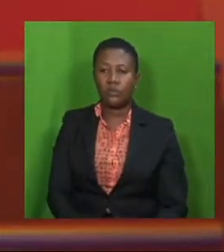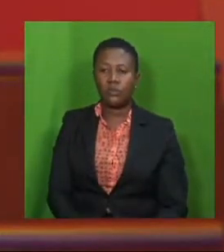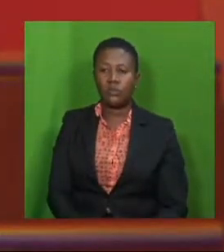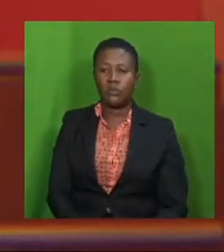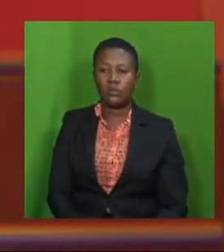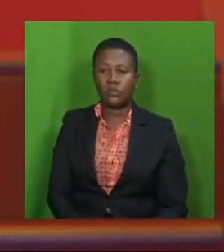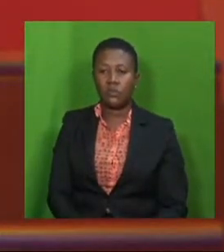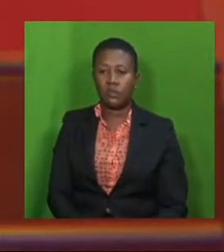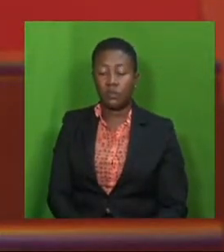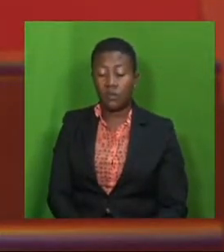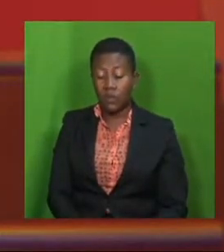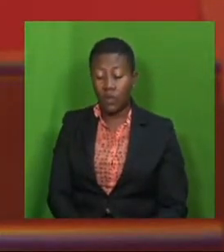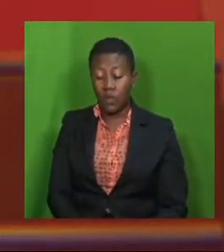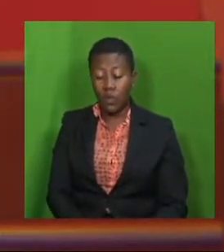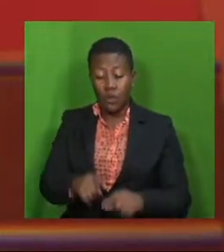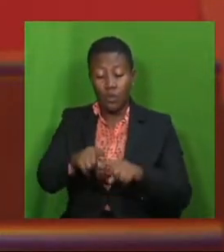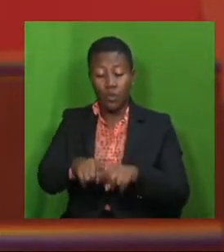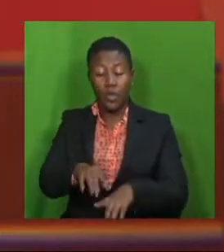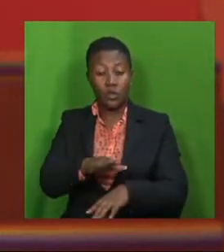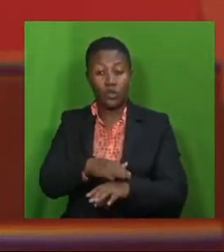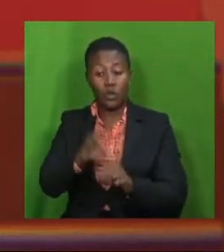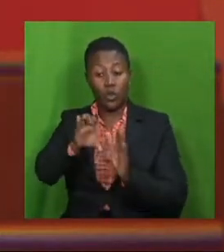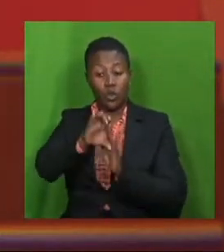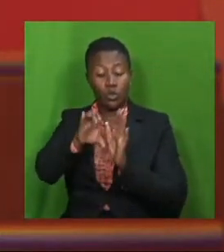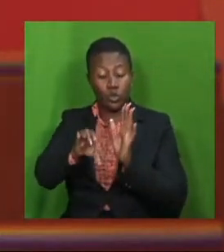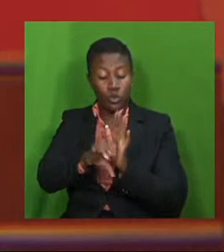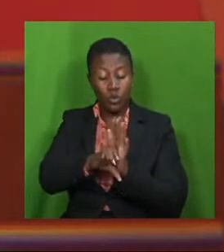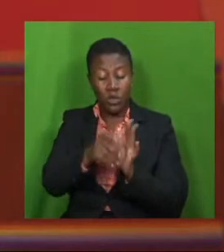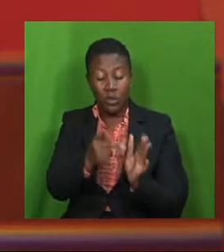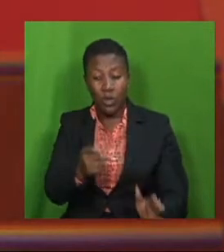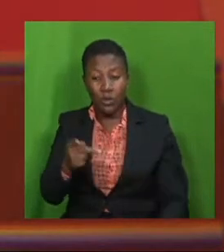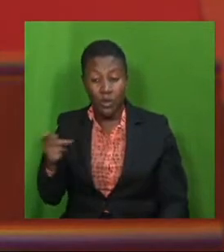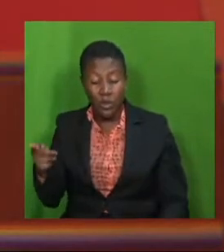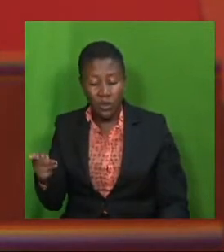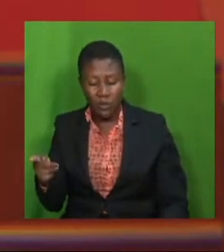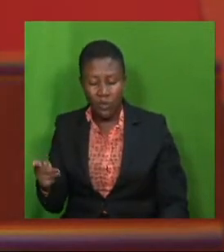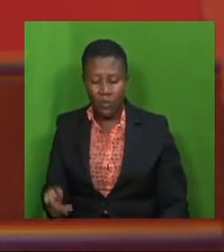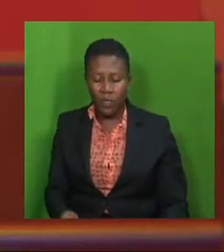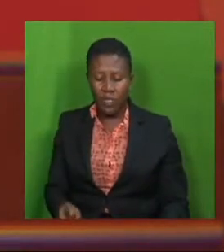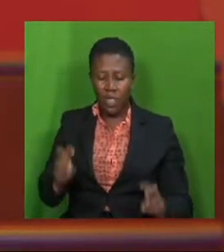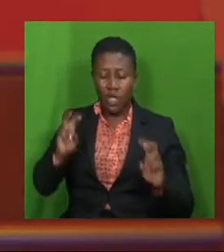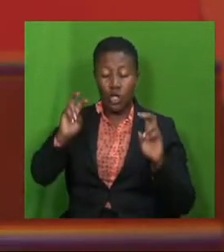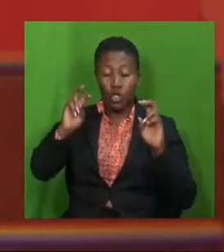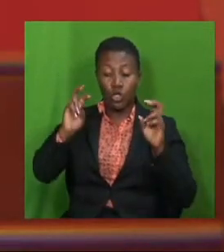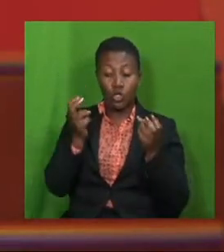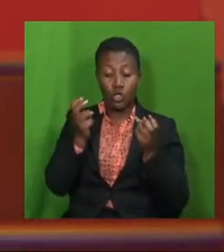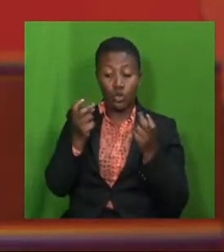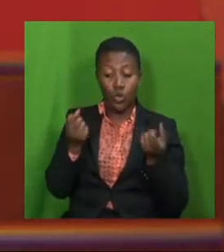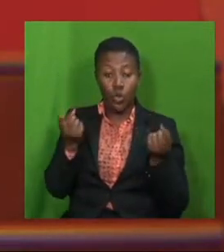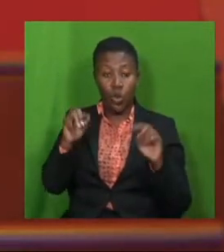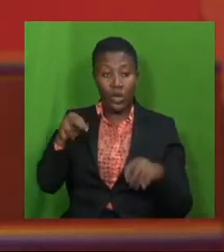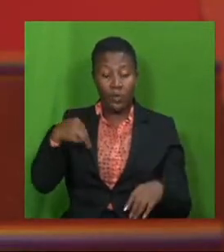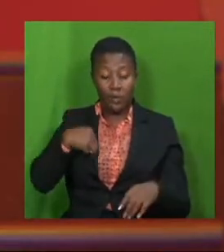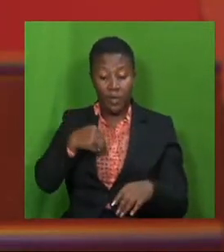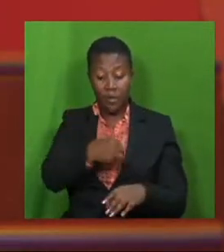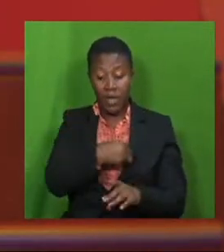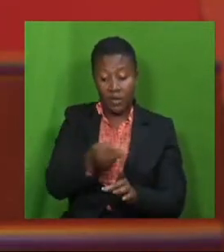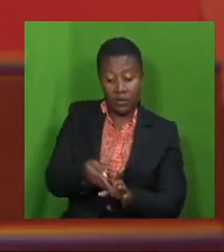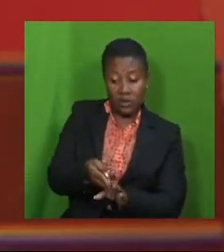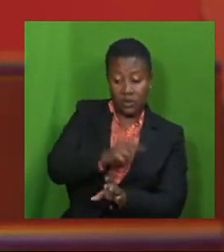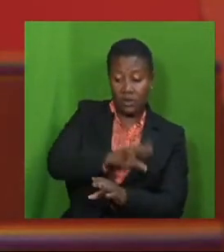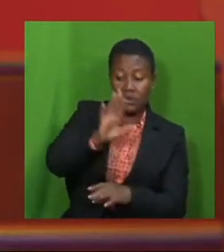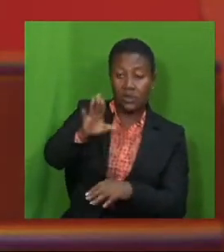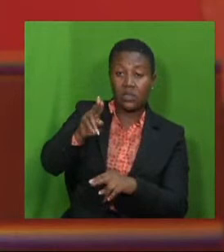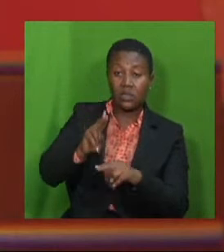As a constitutional provision, however, the issue of a member having vacated his or her seat in Parliament as